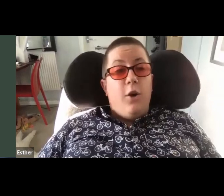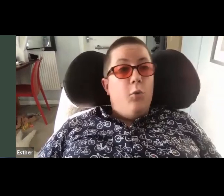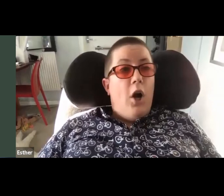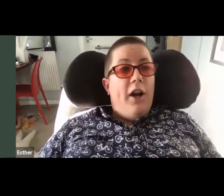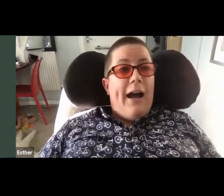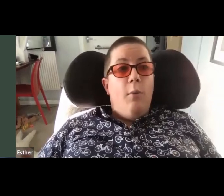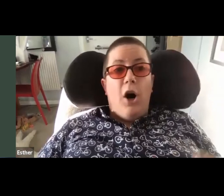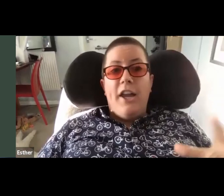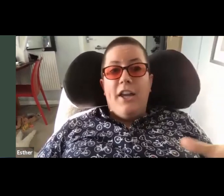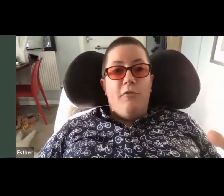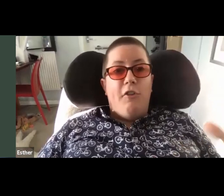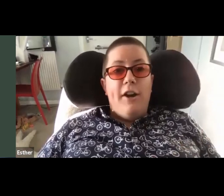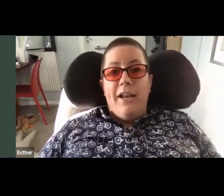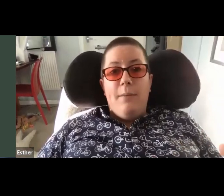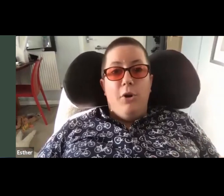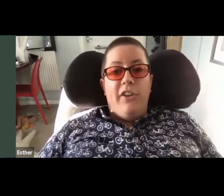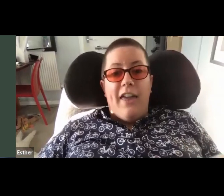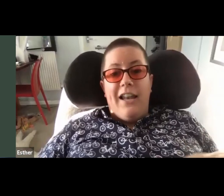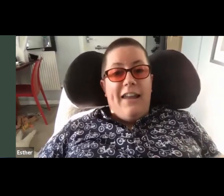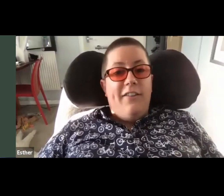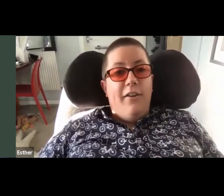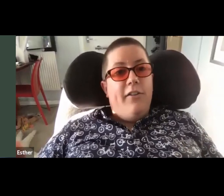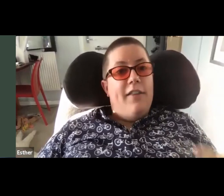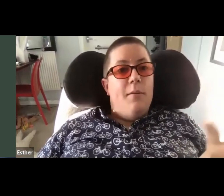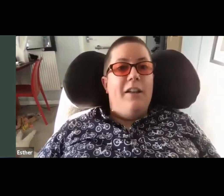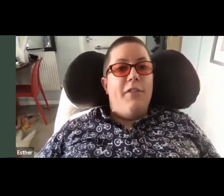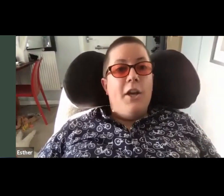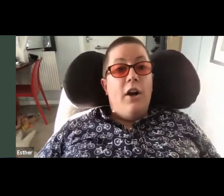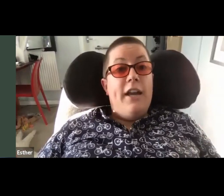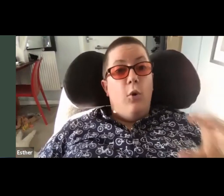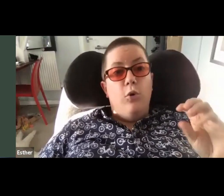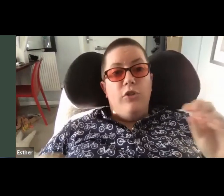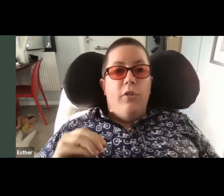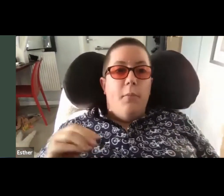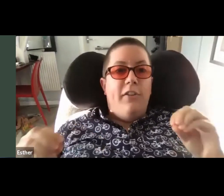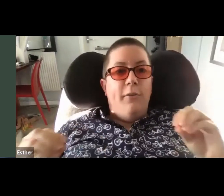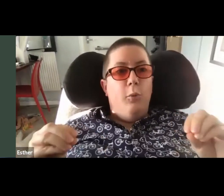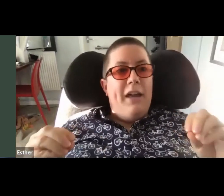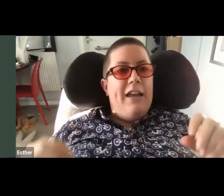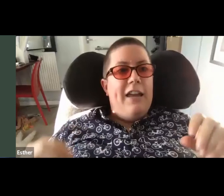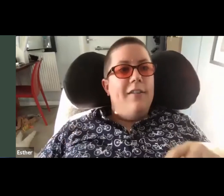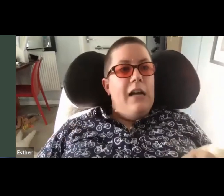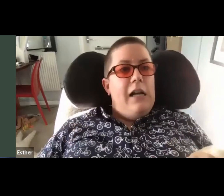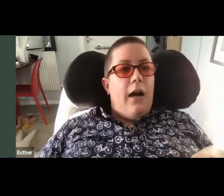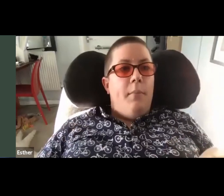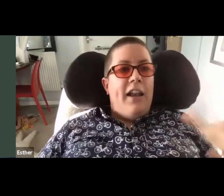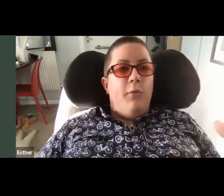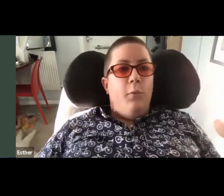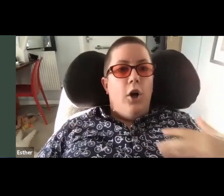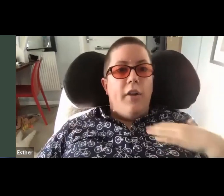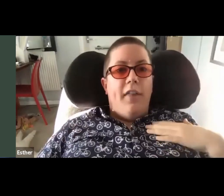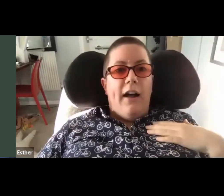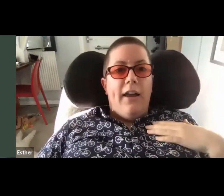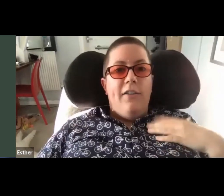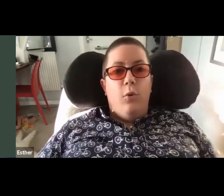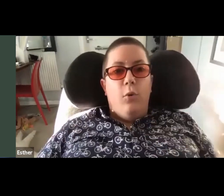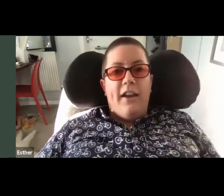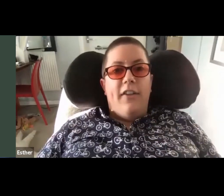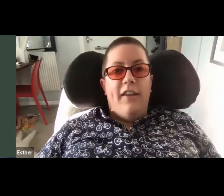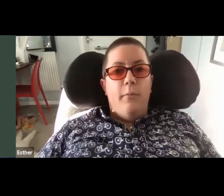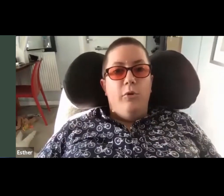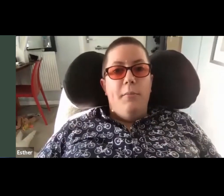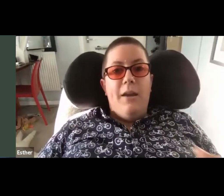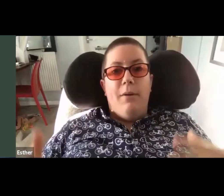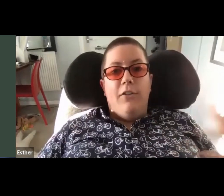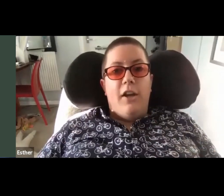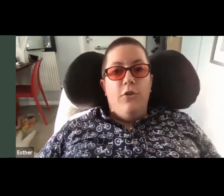really good work out, but I can frequently put together letters in the middle of the night or do them in small bits. And it's work that is quite